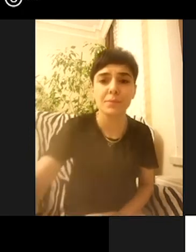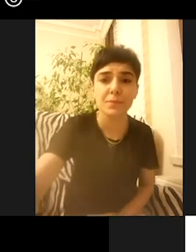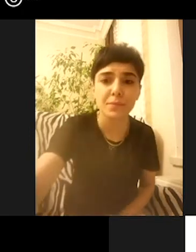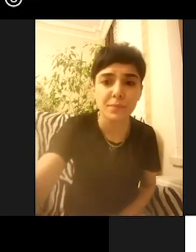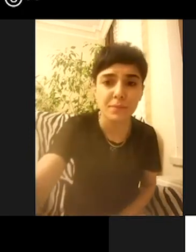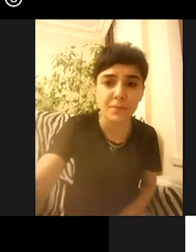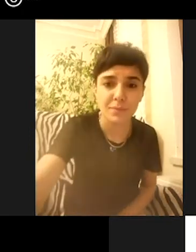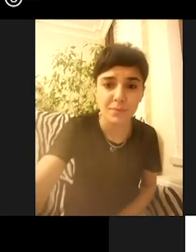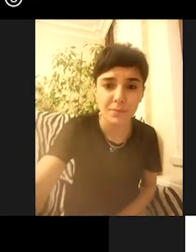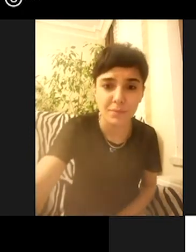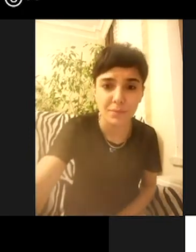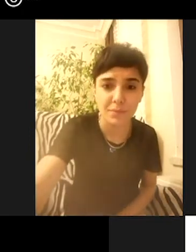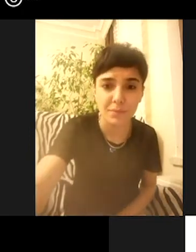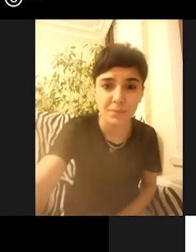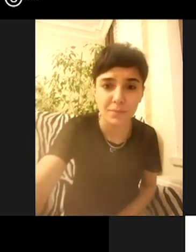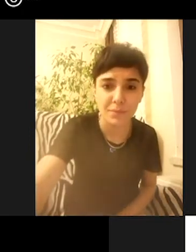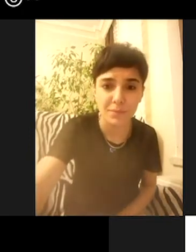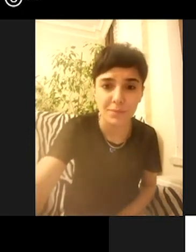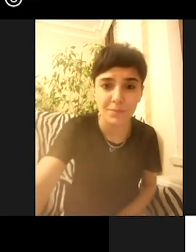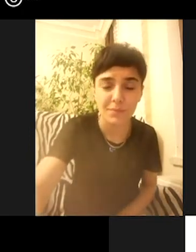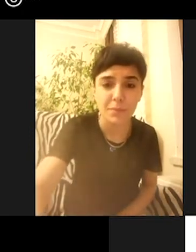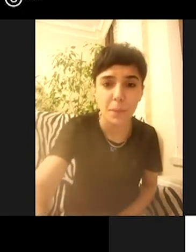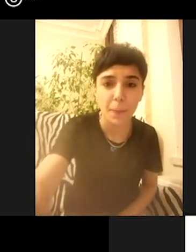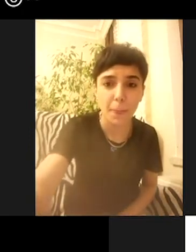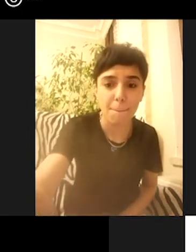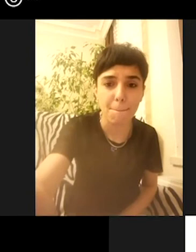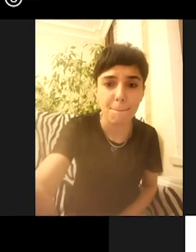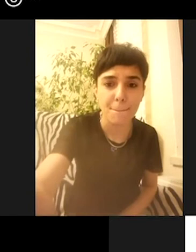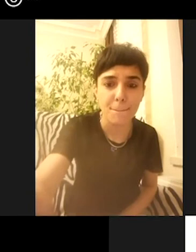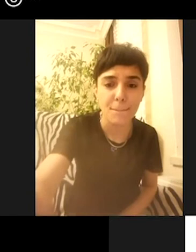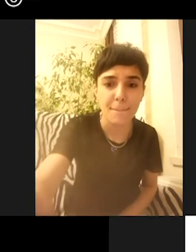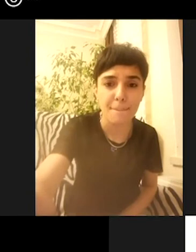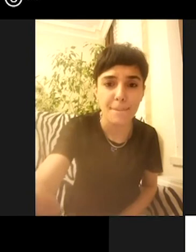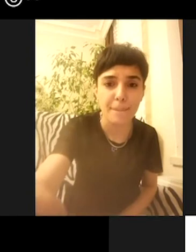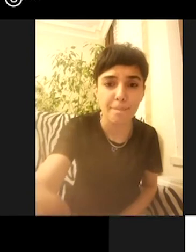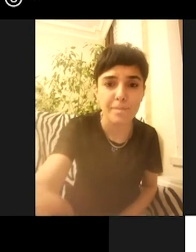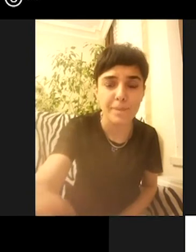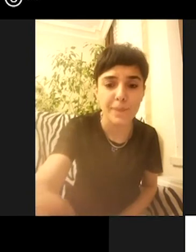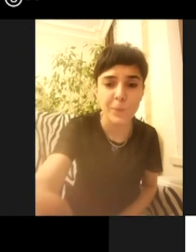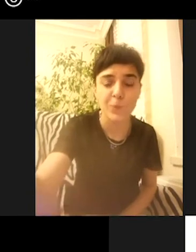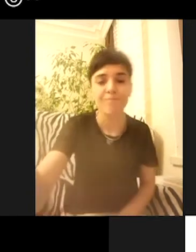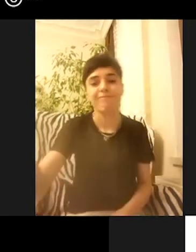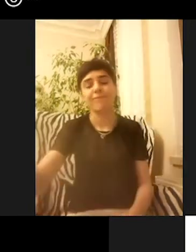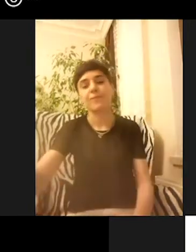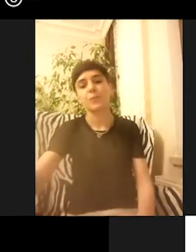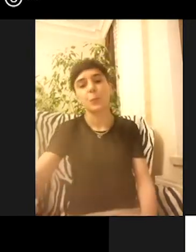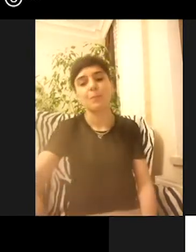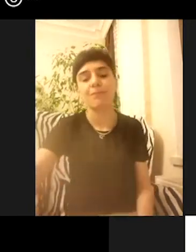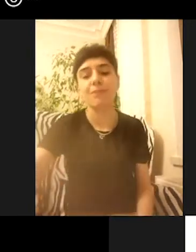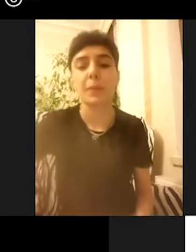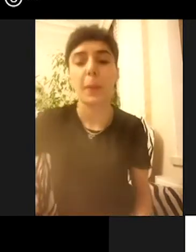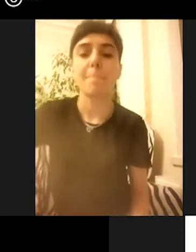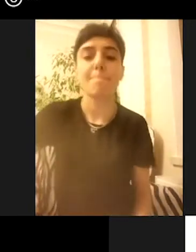was really like, what you already said, is a commercial festival, so I couldn't answer